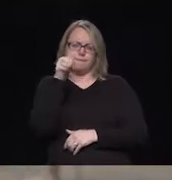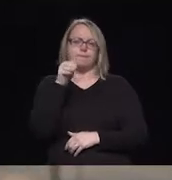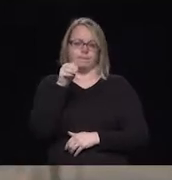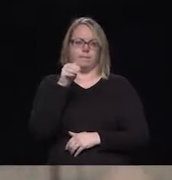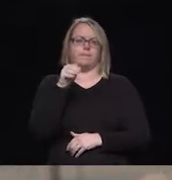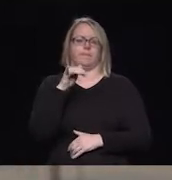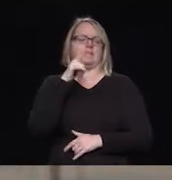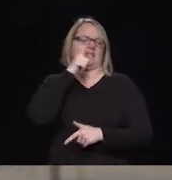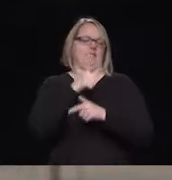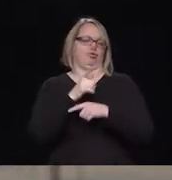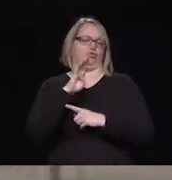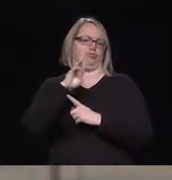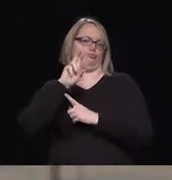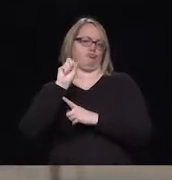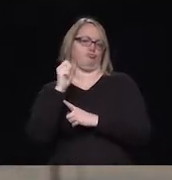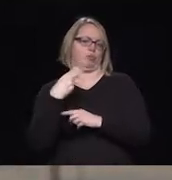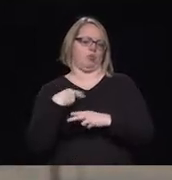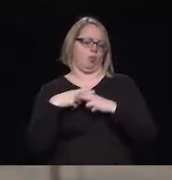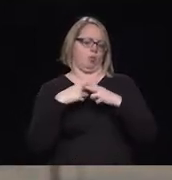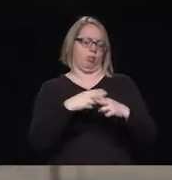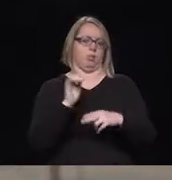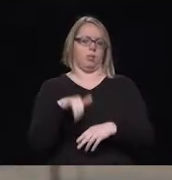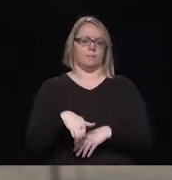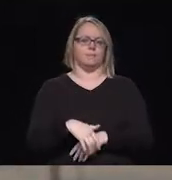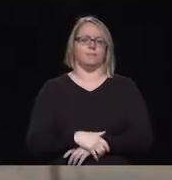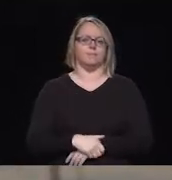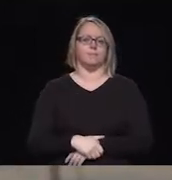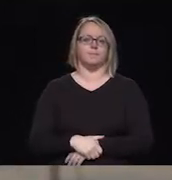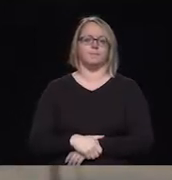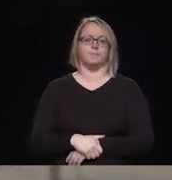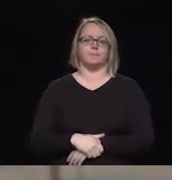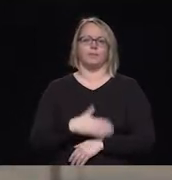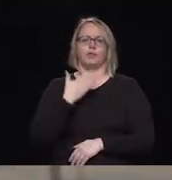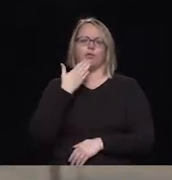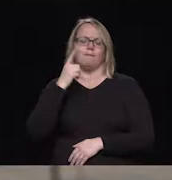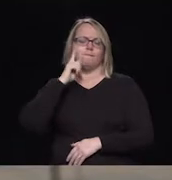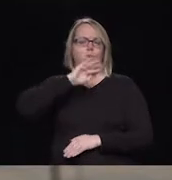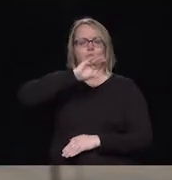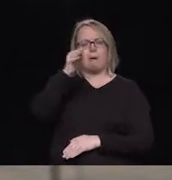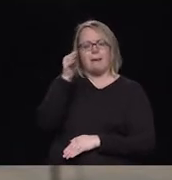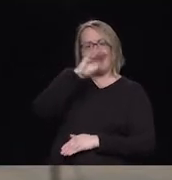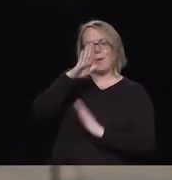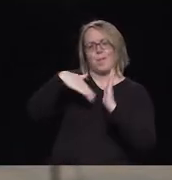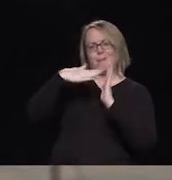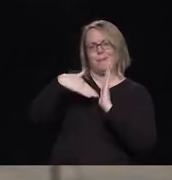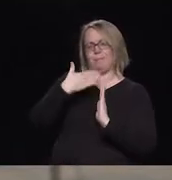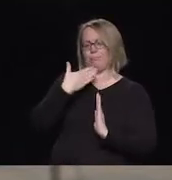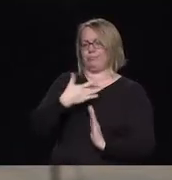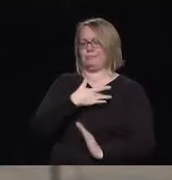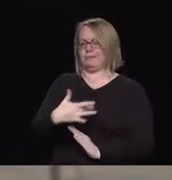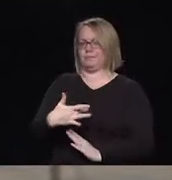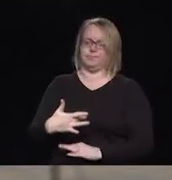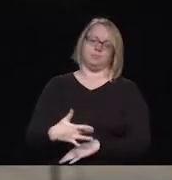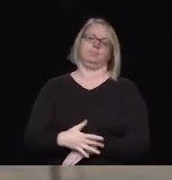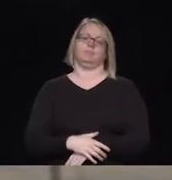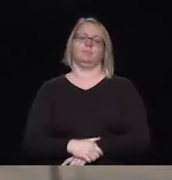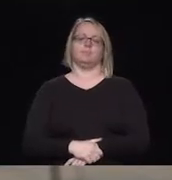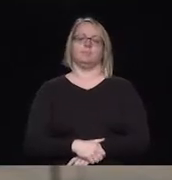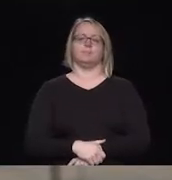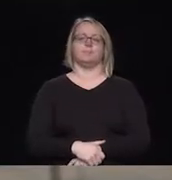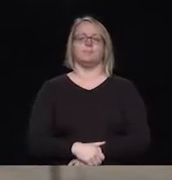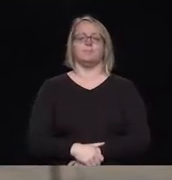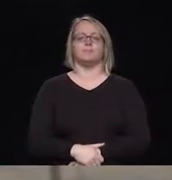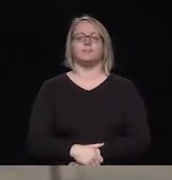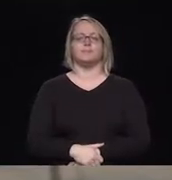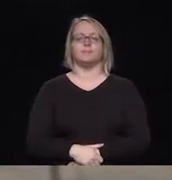It's almost like a flat brush but the edges are curved. This is great for those round shapes or curved objects